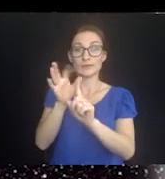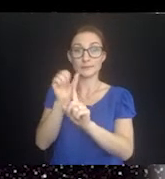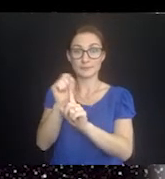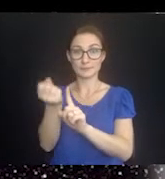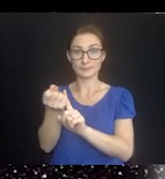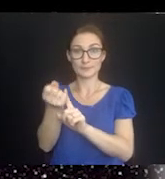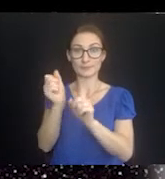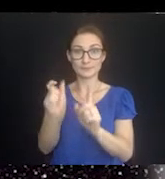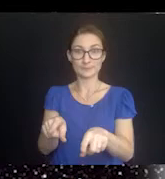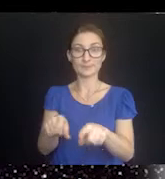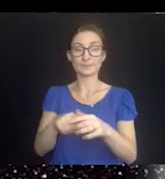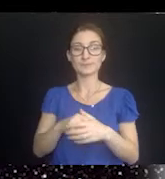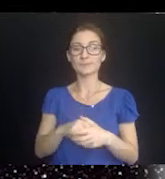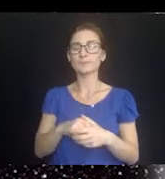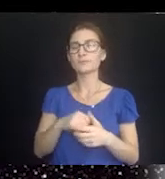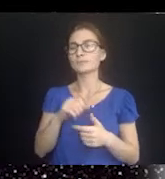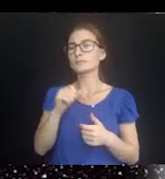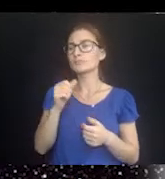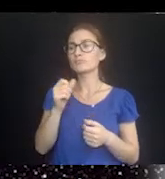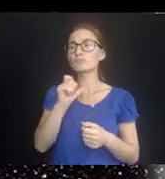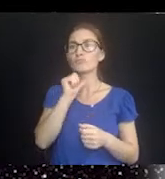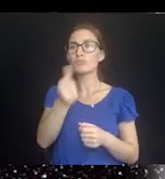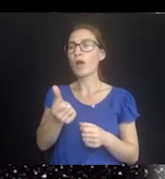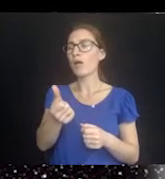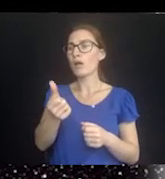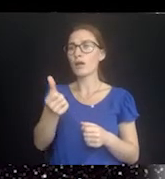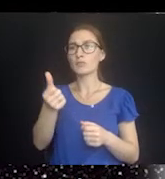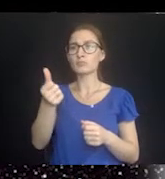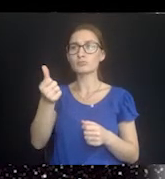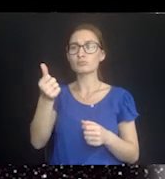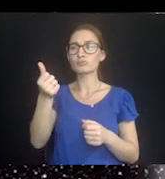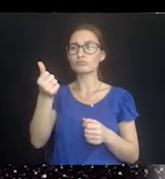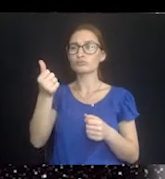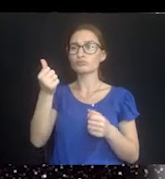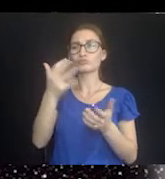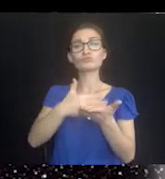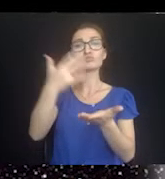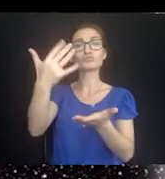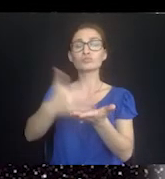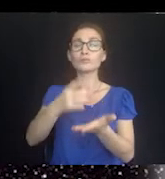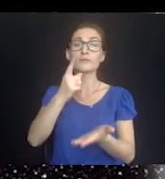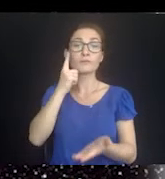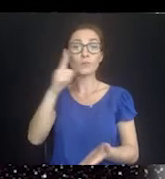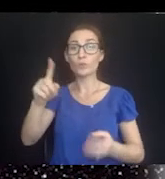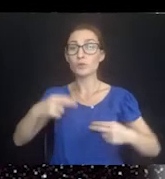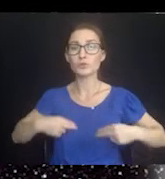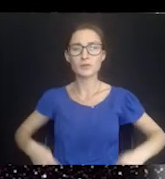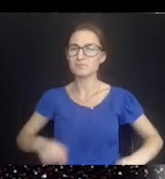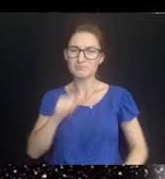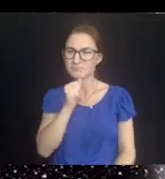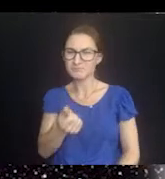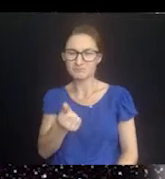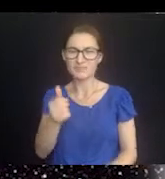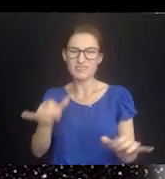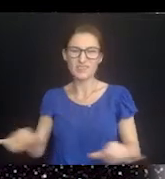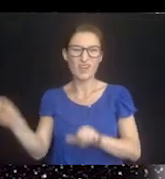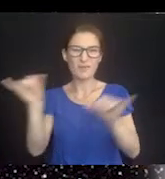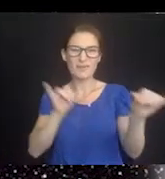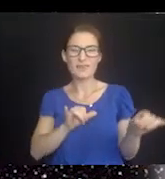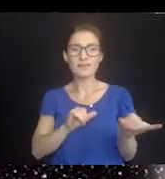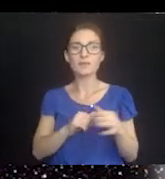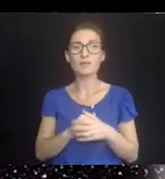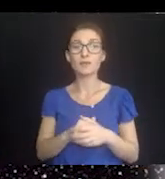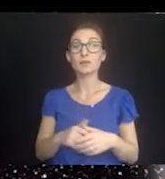aspect arises because of a unique phenomenon that's not unusual to humans, but is taken